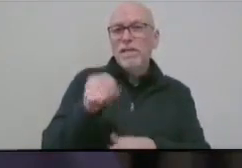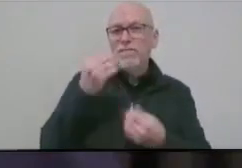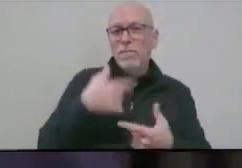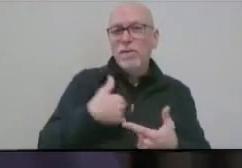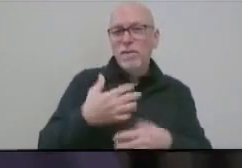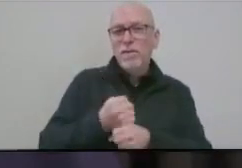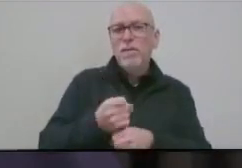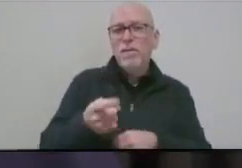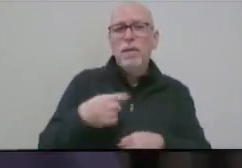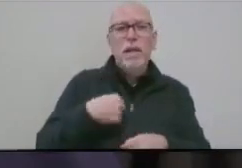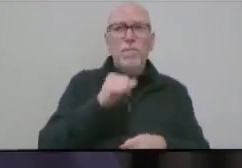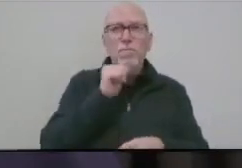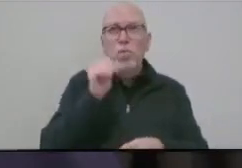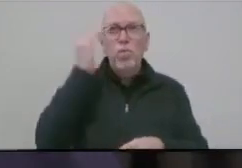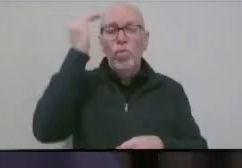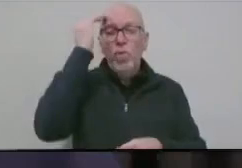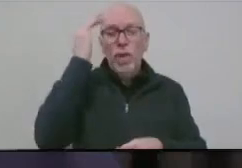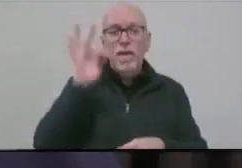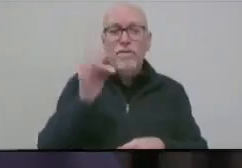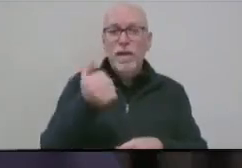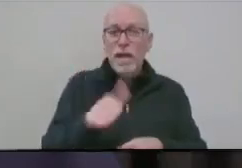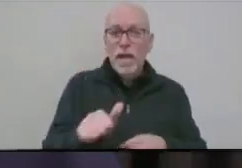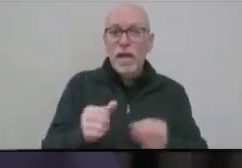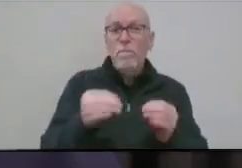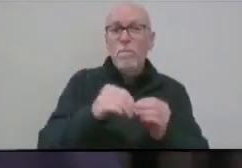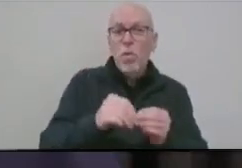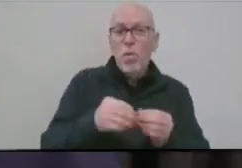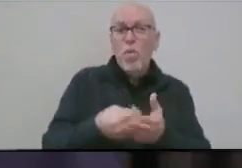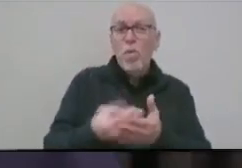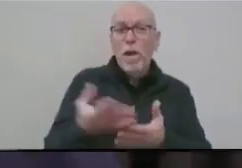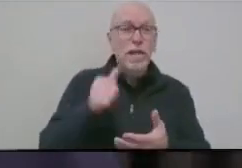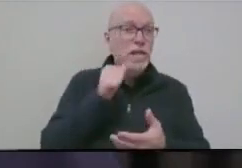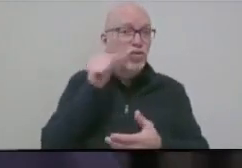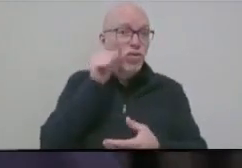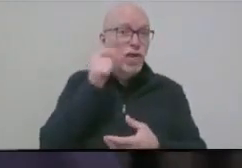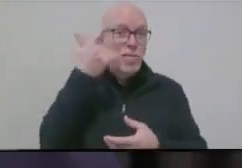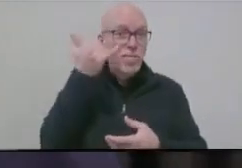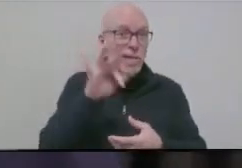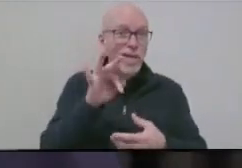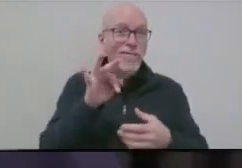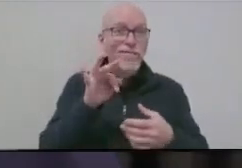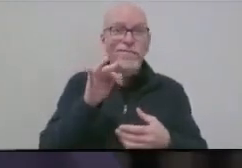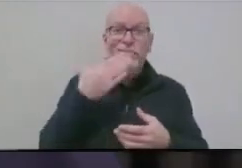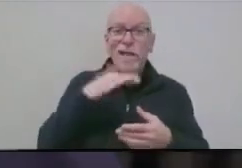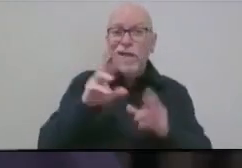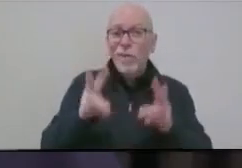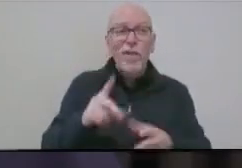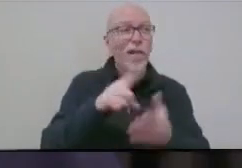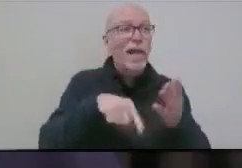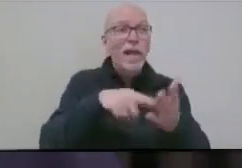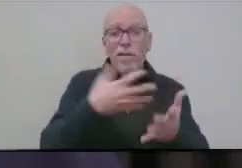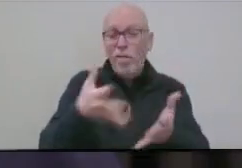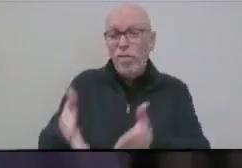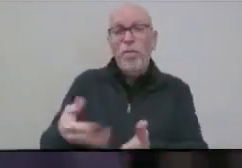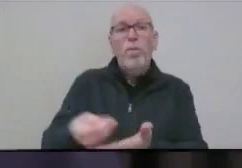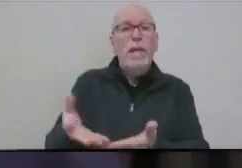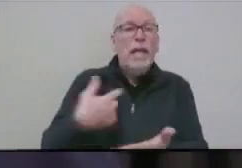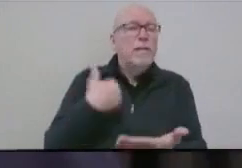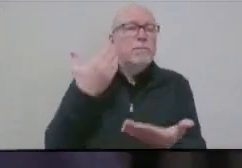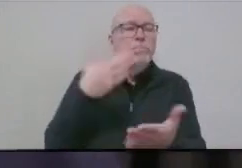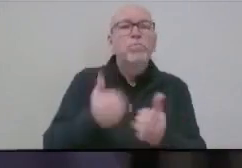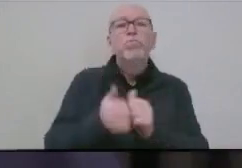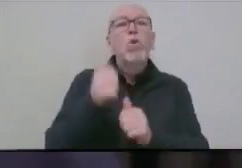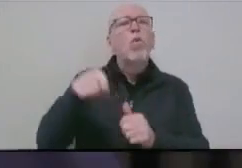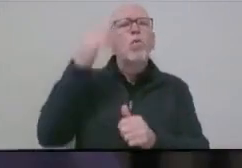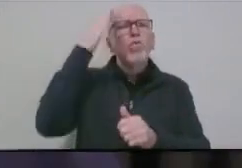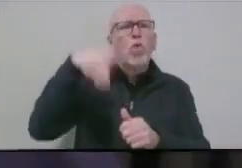received. I am not aware of any additional doses that were wasted yesterday because of the canceled clinics. Most of the clinics, they were aware they were